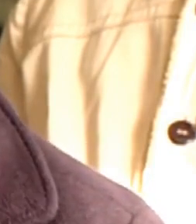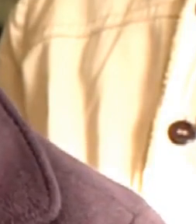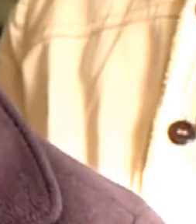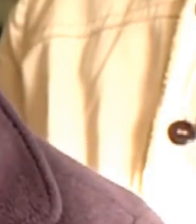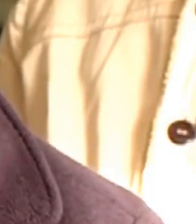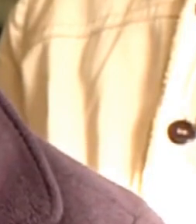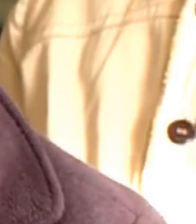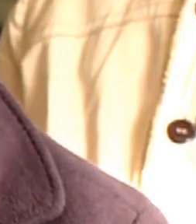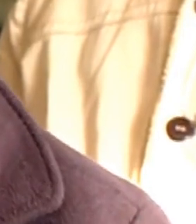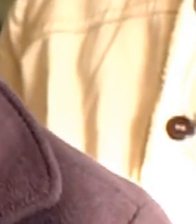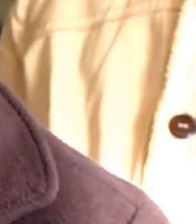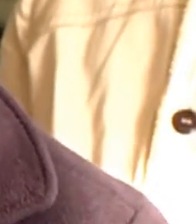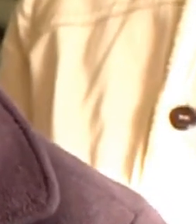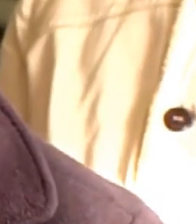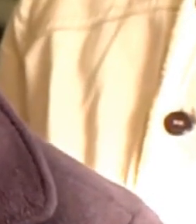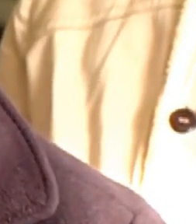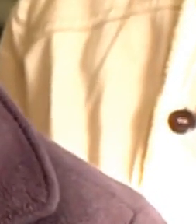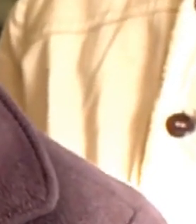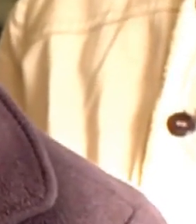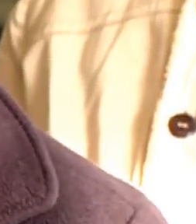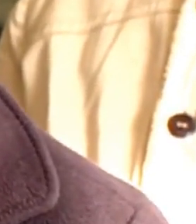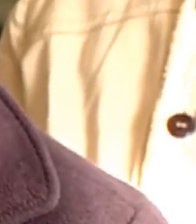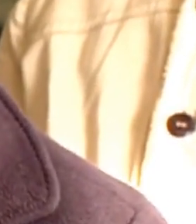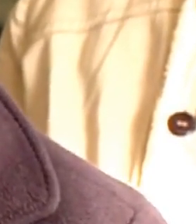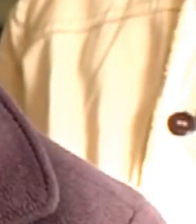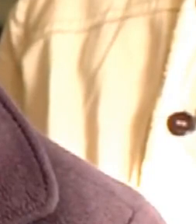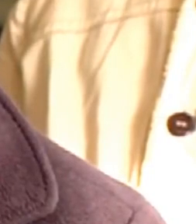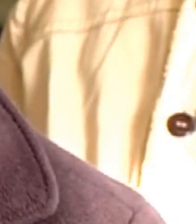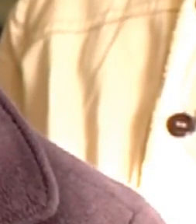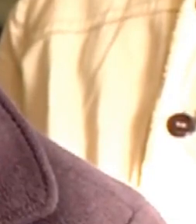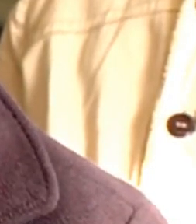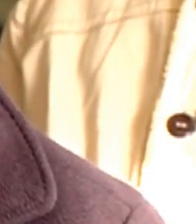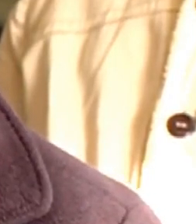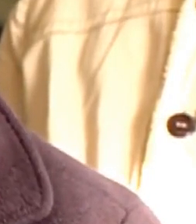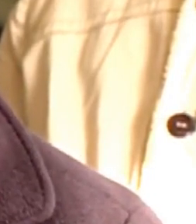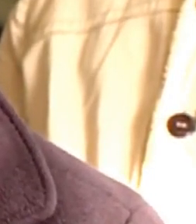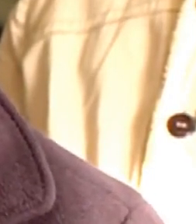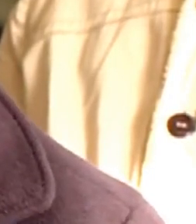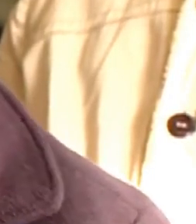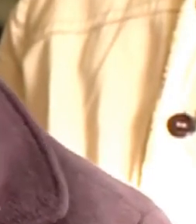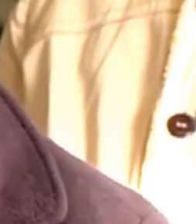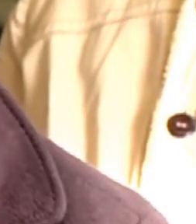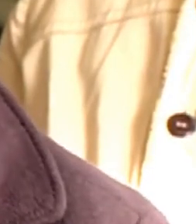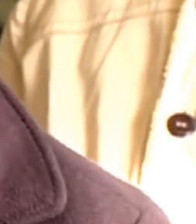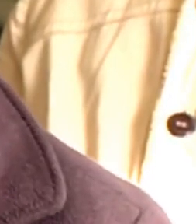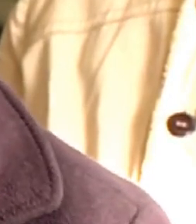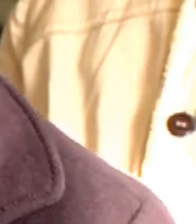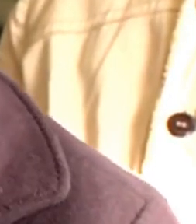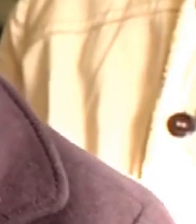silusizo emphakathini. Asizanga ukuthi sizoba ngabantu ababi,